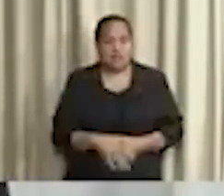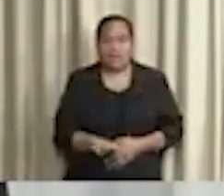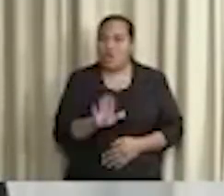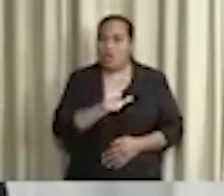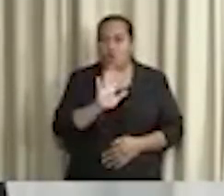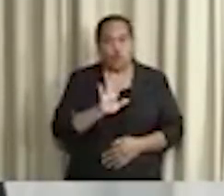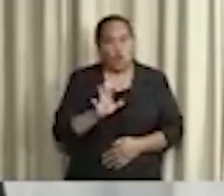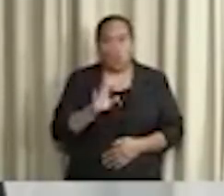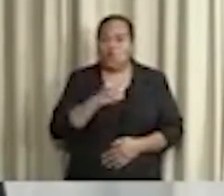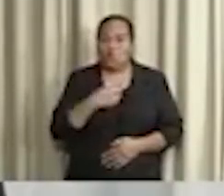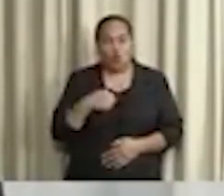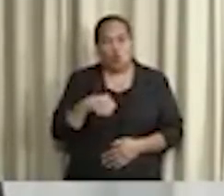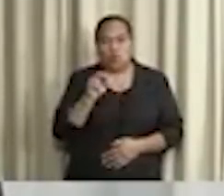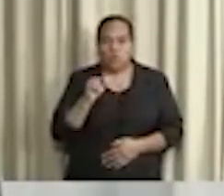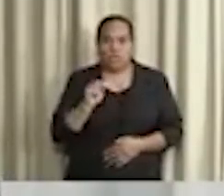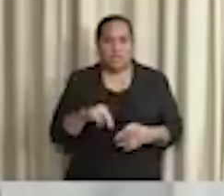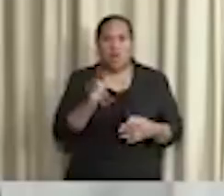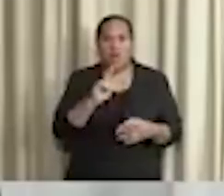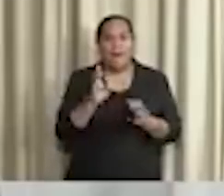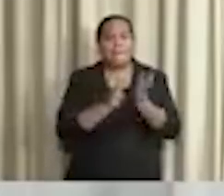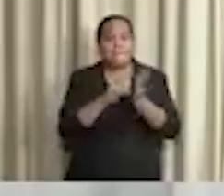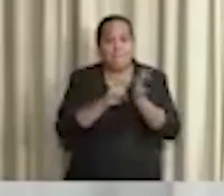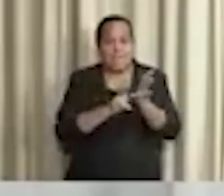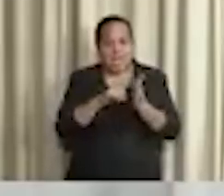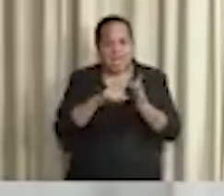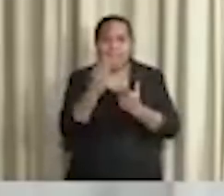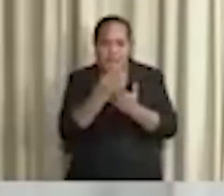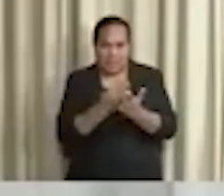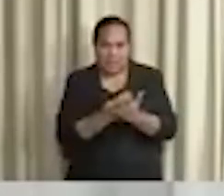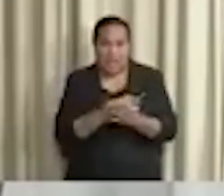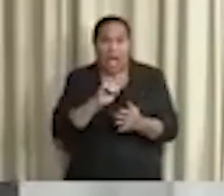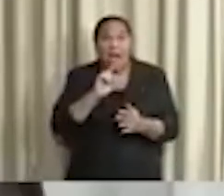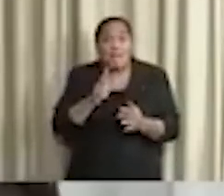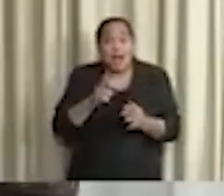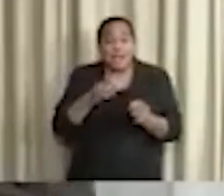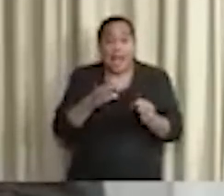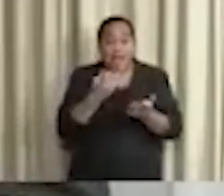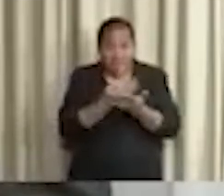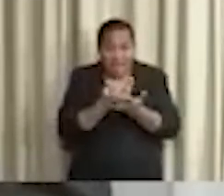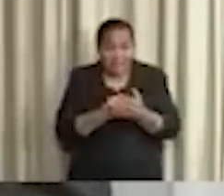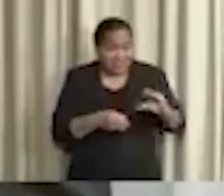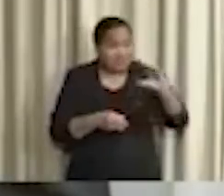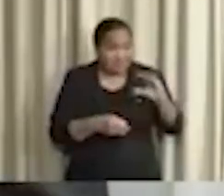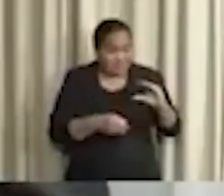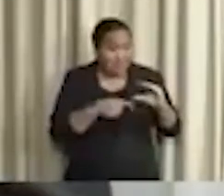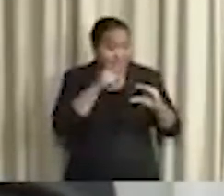a mini budget. Instead of that, we will redeploy funds from within the